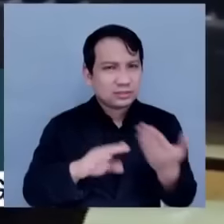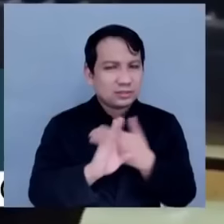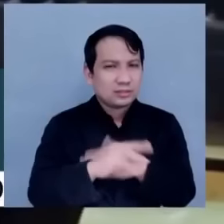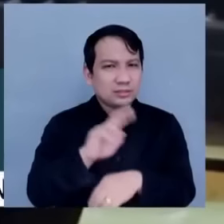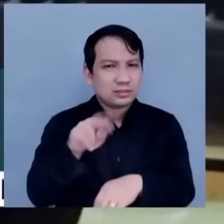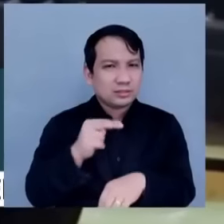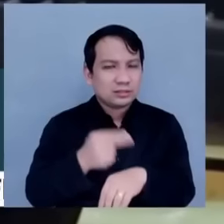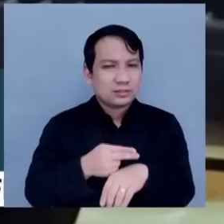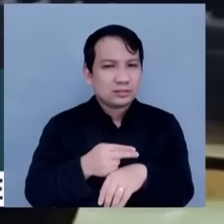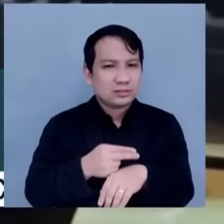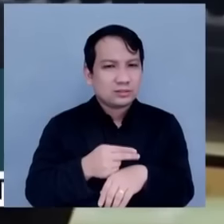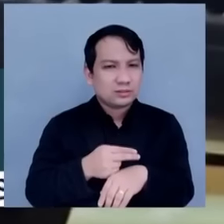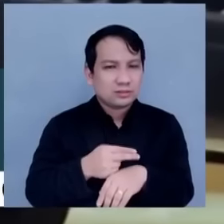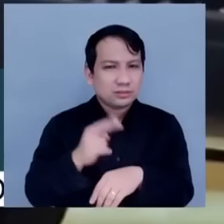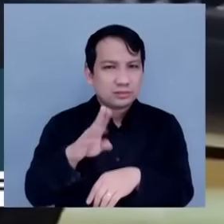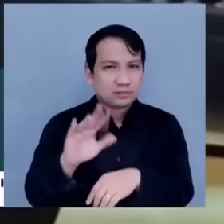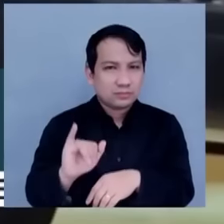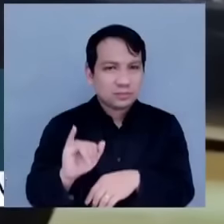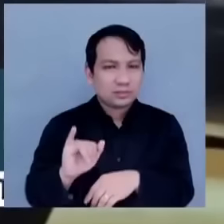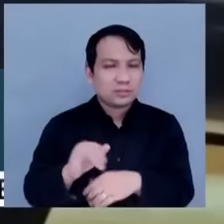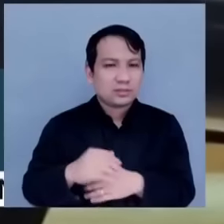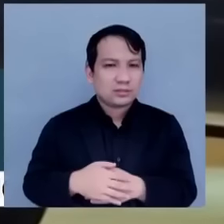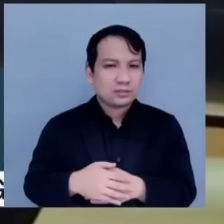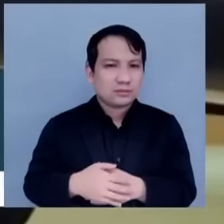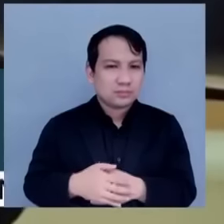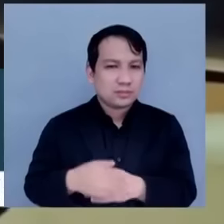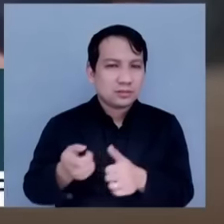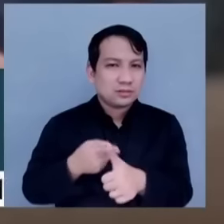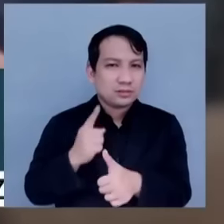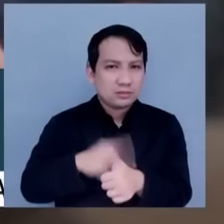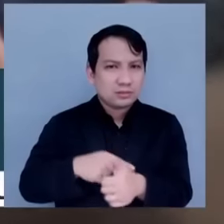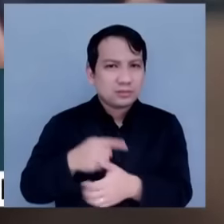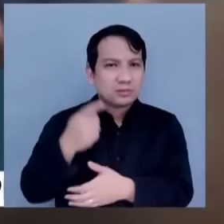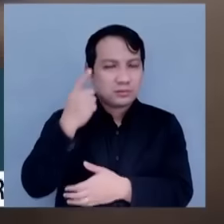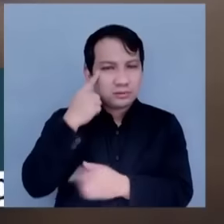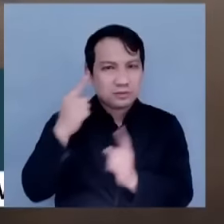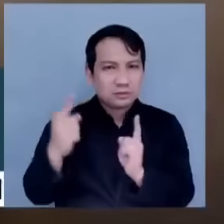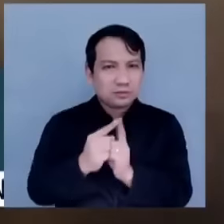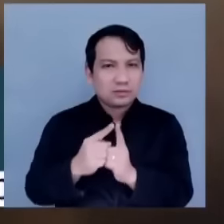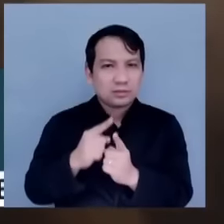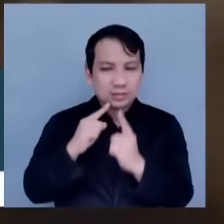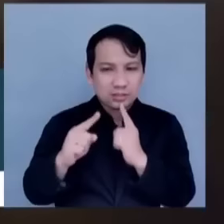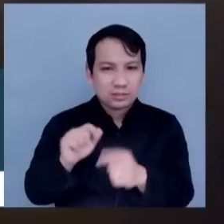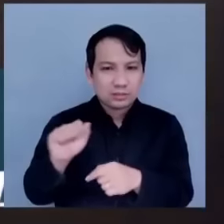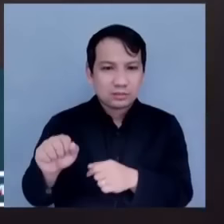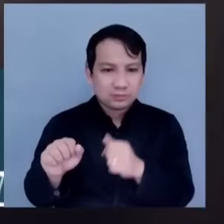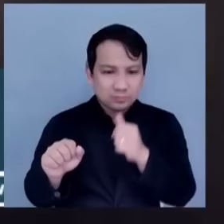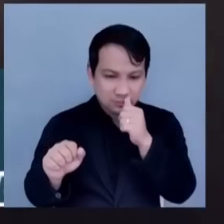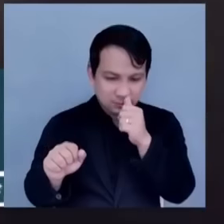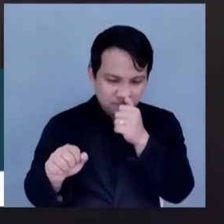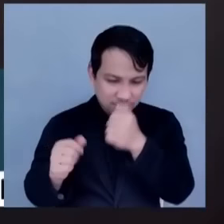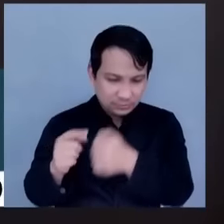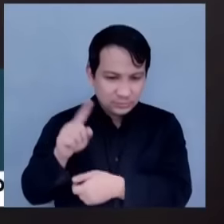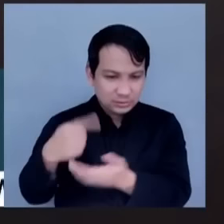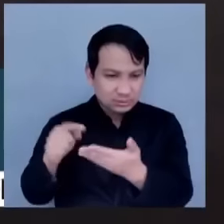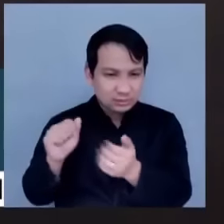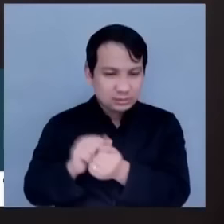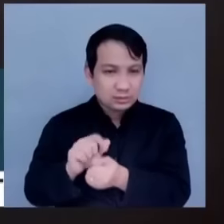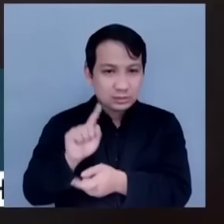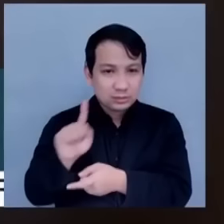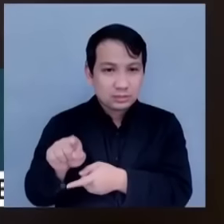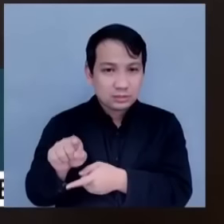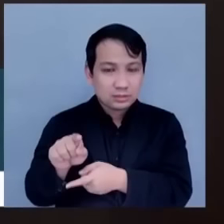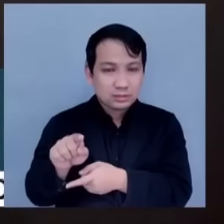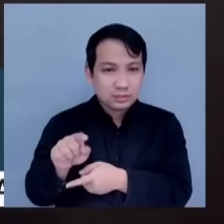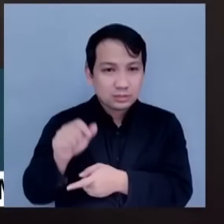of Investigation for inquest. That was the very first time I met and I talked I conferred with